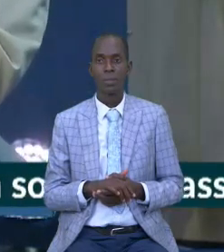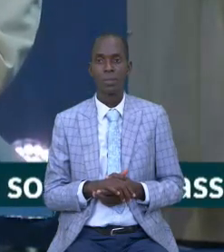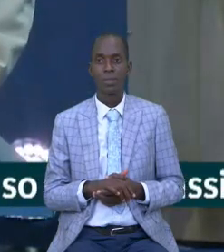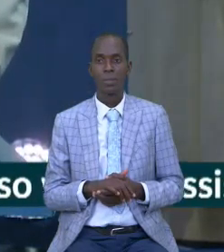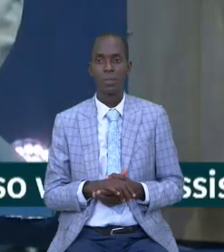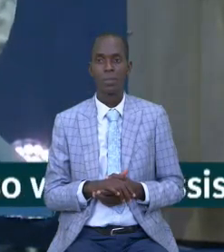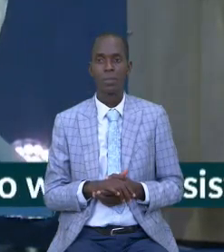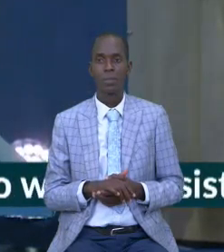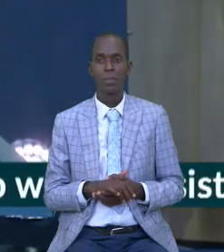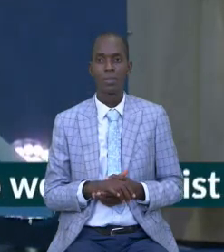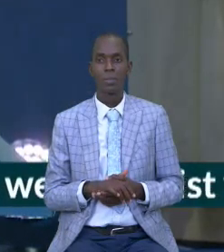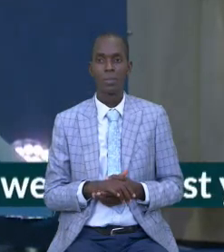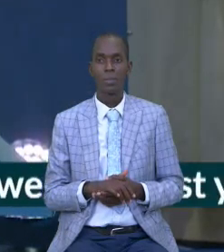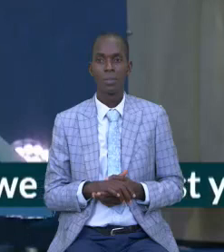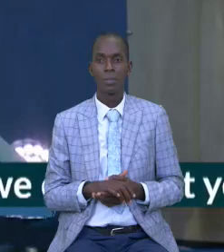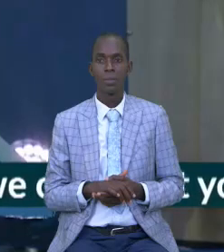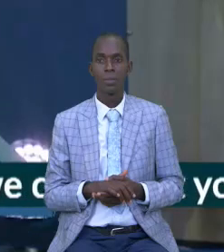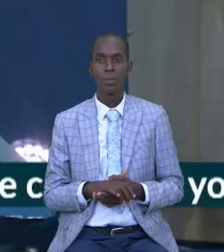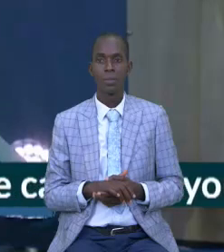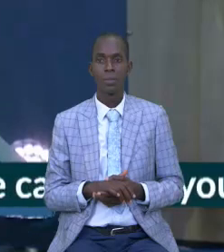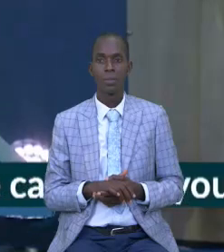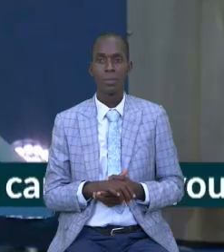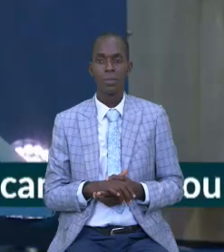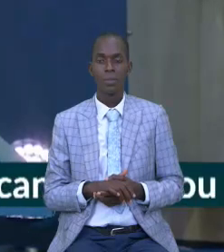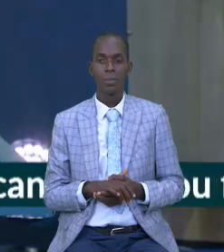on my extreme right,